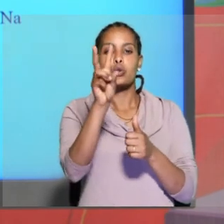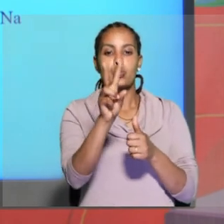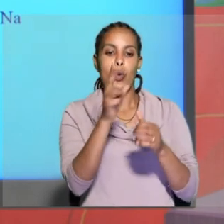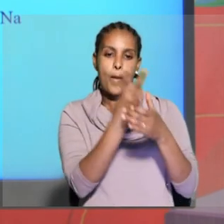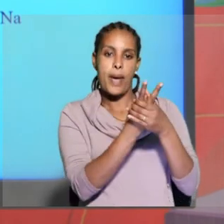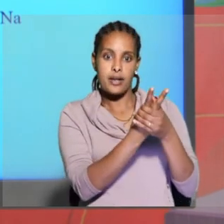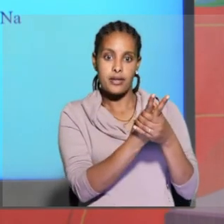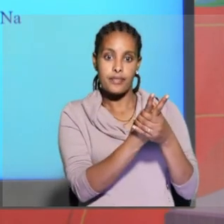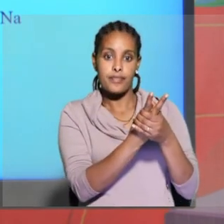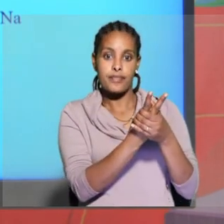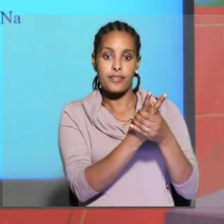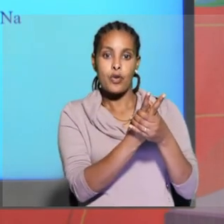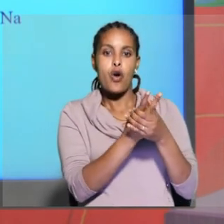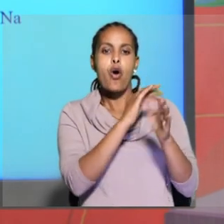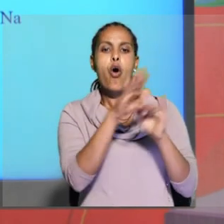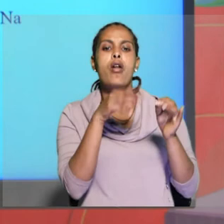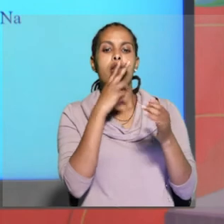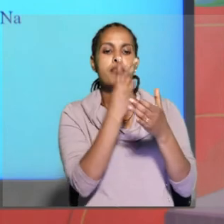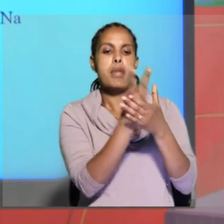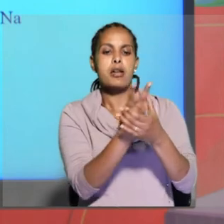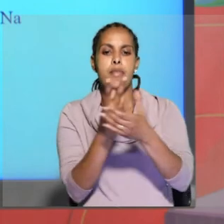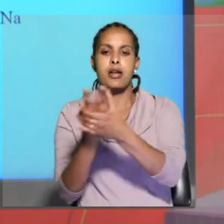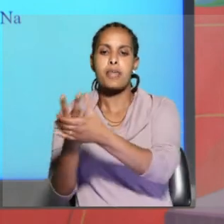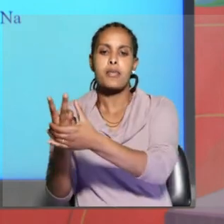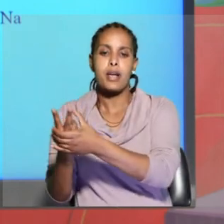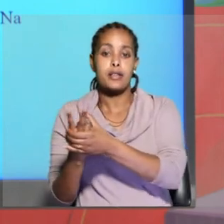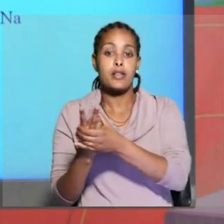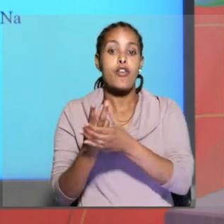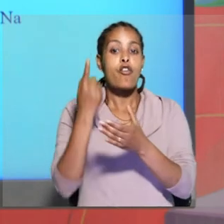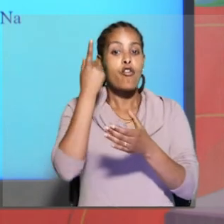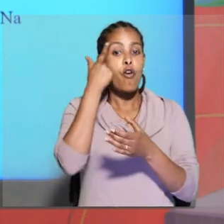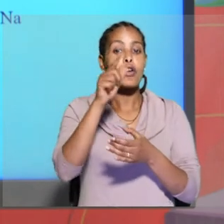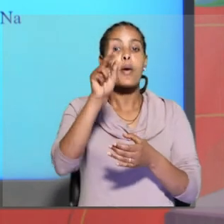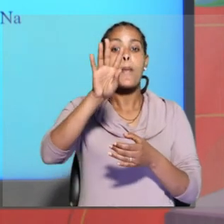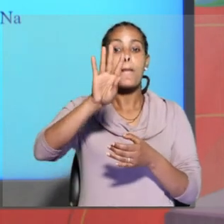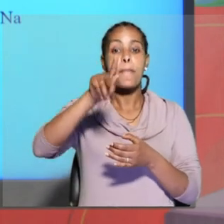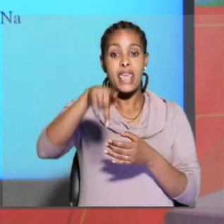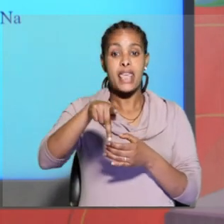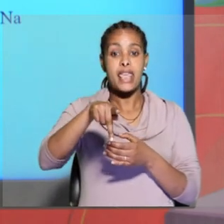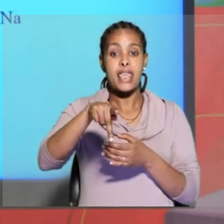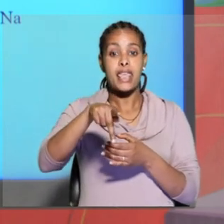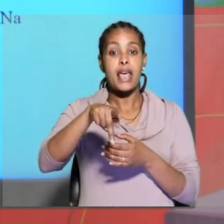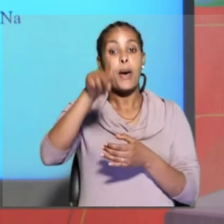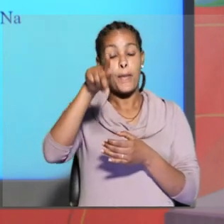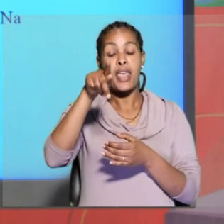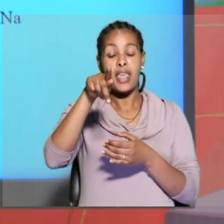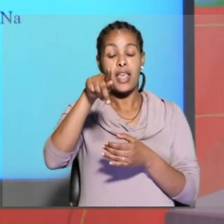paired. These all are paired. But for p, the